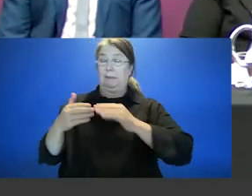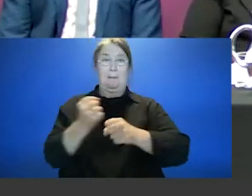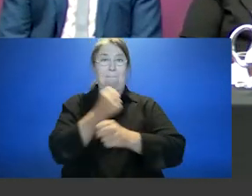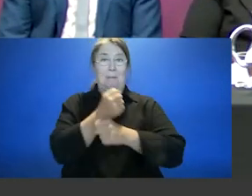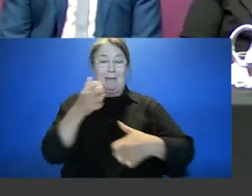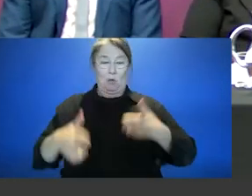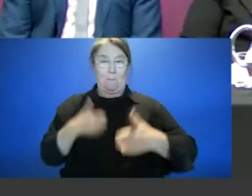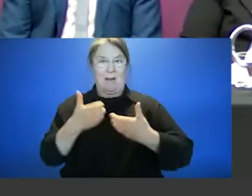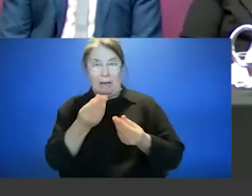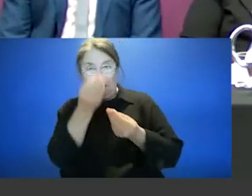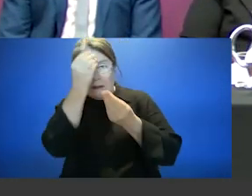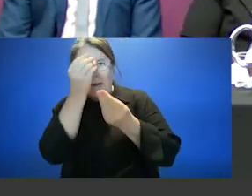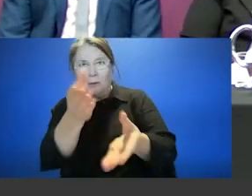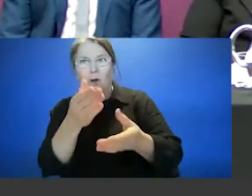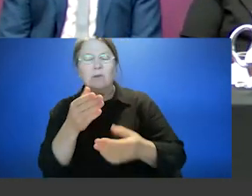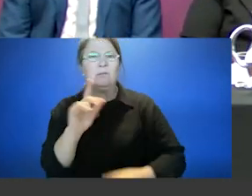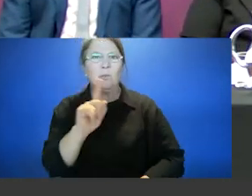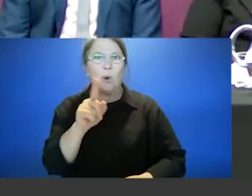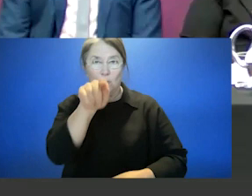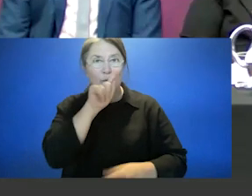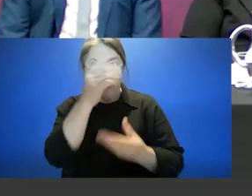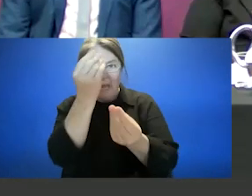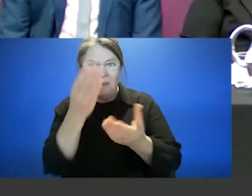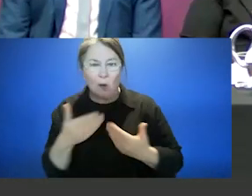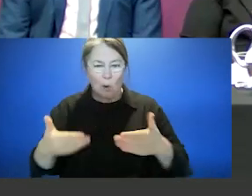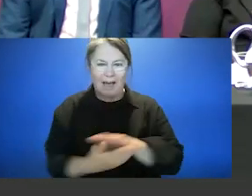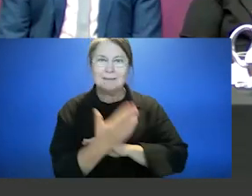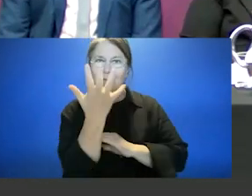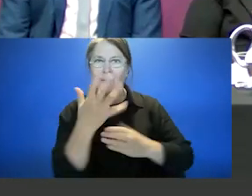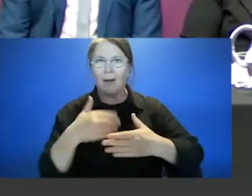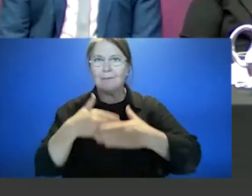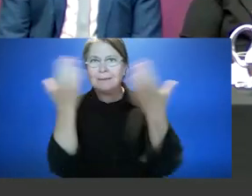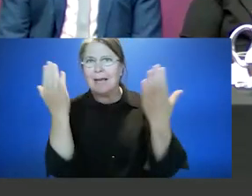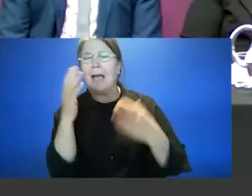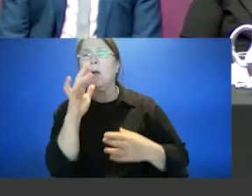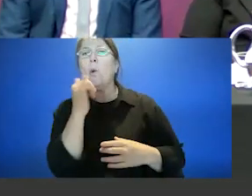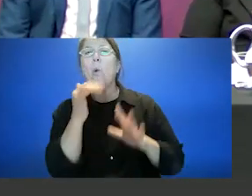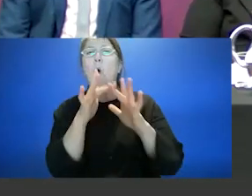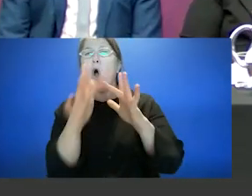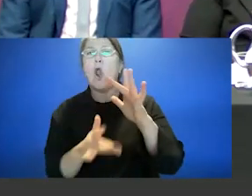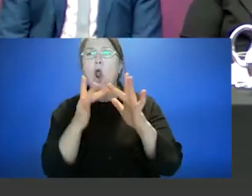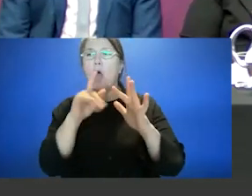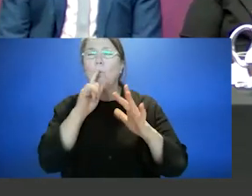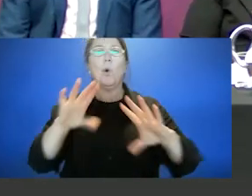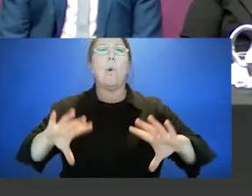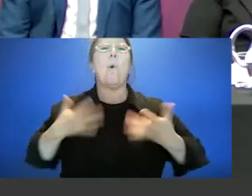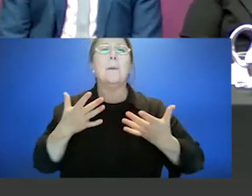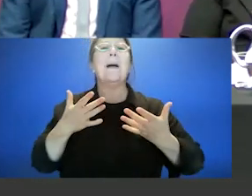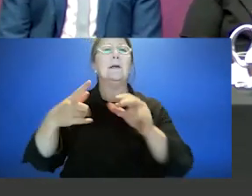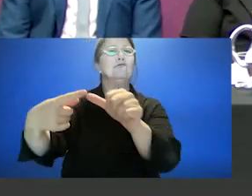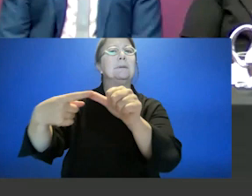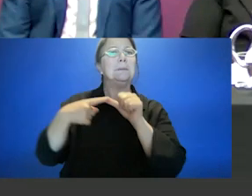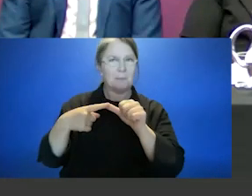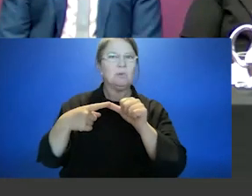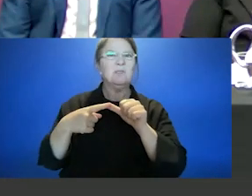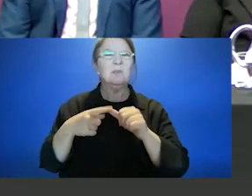an online complaint, then it's an automatic notification to acknowledge we've received it. But generally, complainants will hear back from us within 5